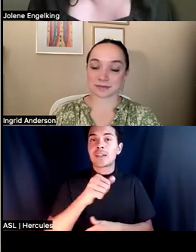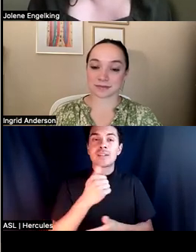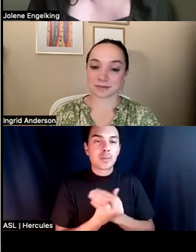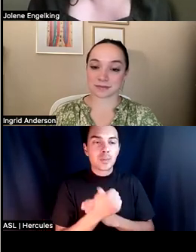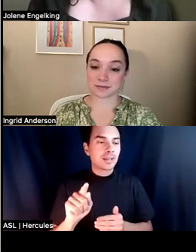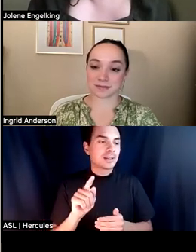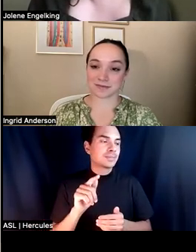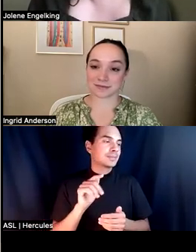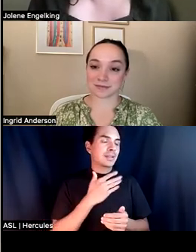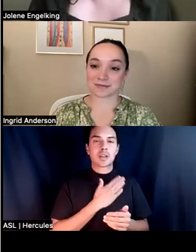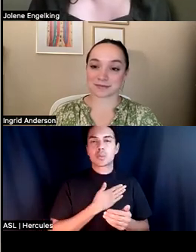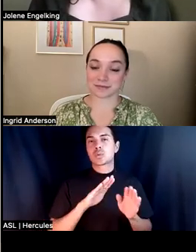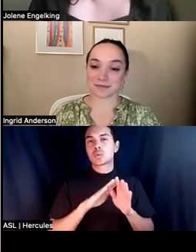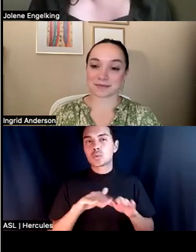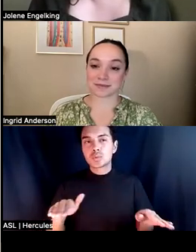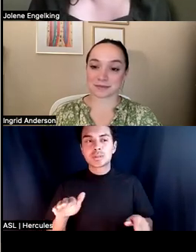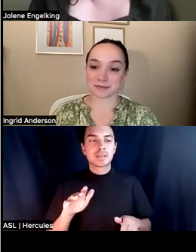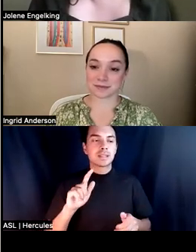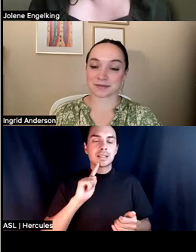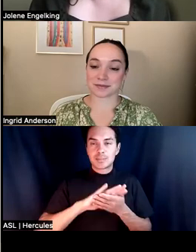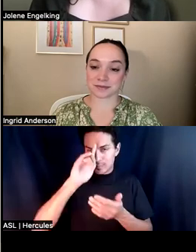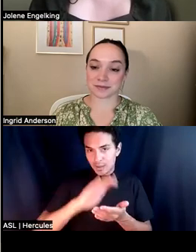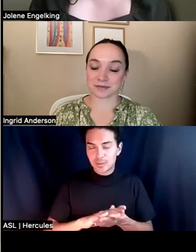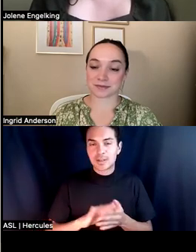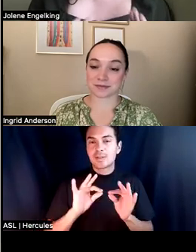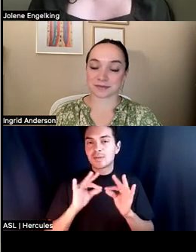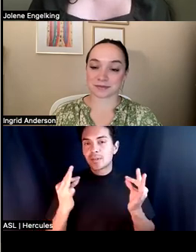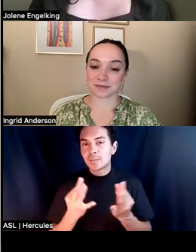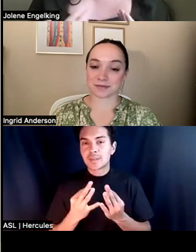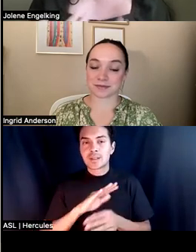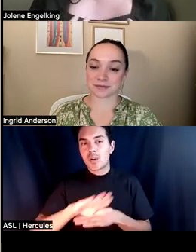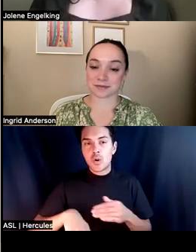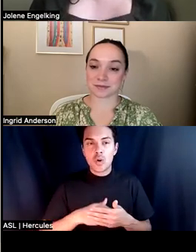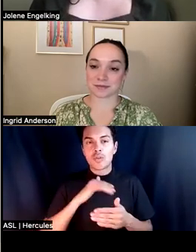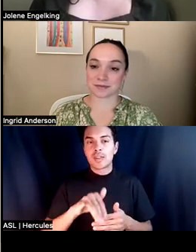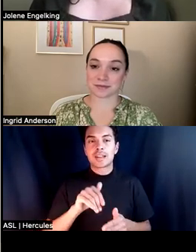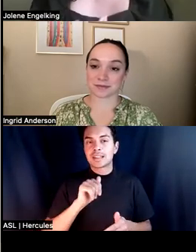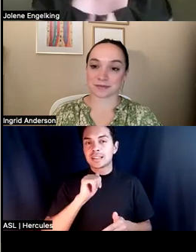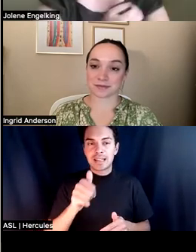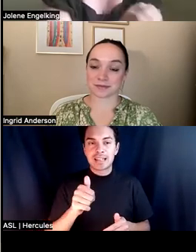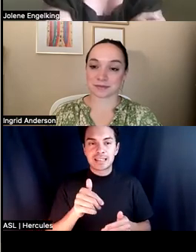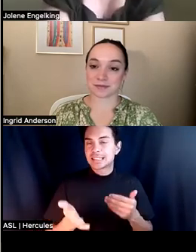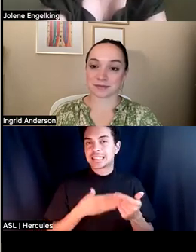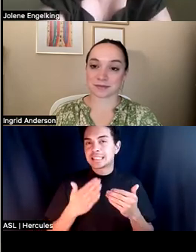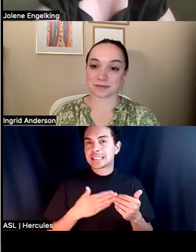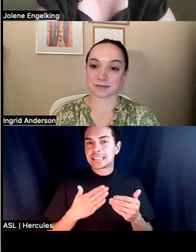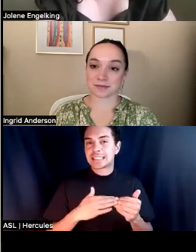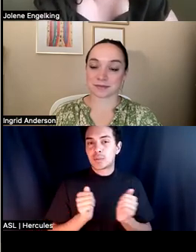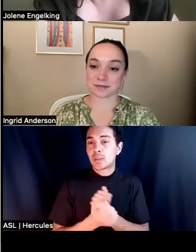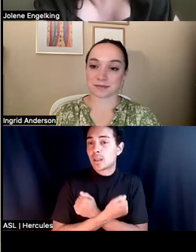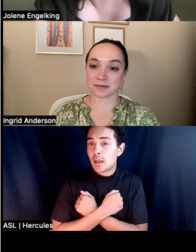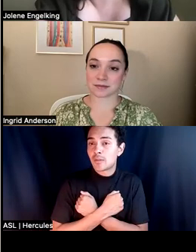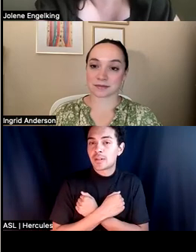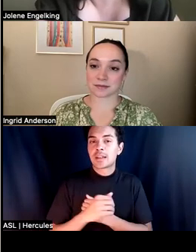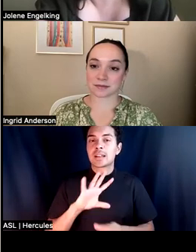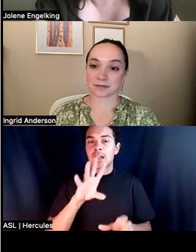our children, spouses, family, all that sort of stuff, it doesn't come easy. And sometimes with love, it